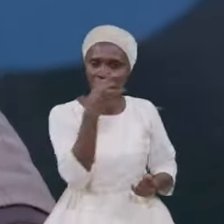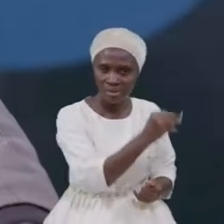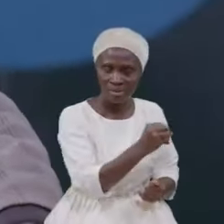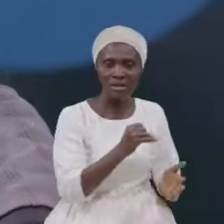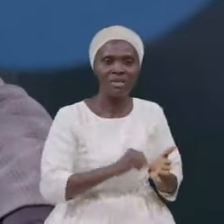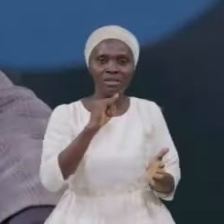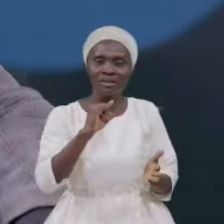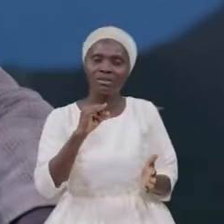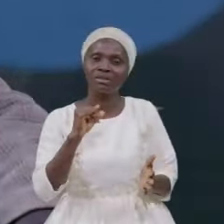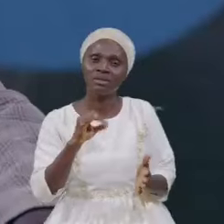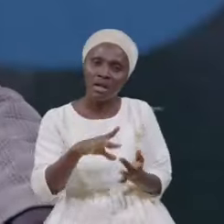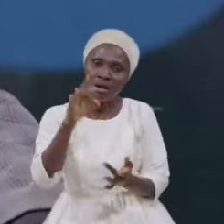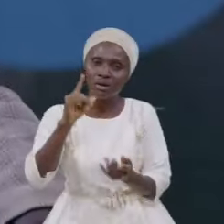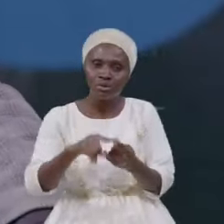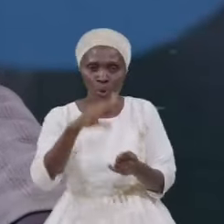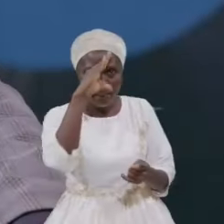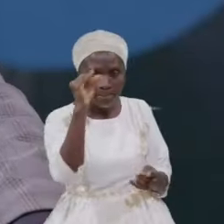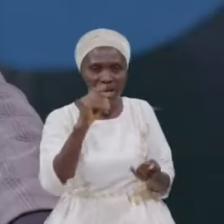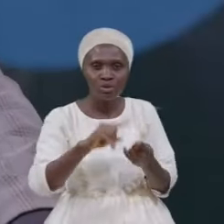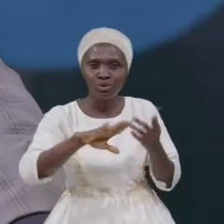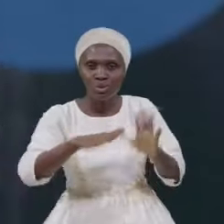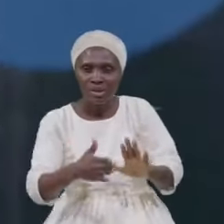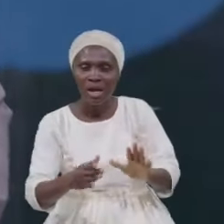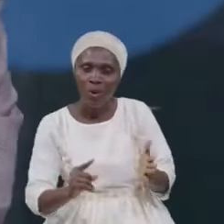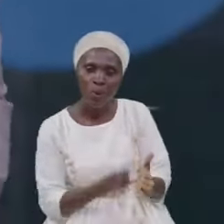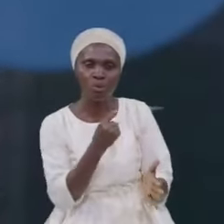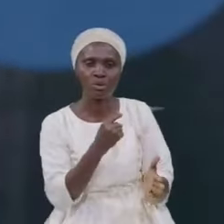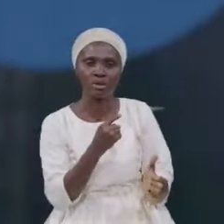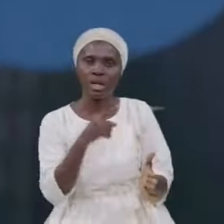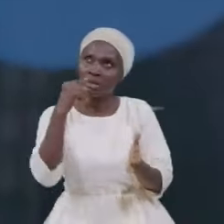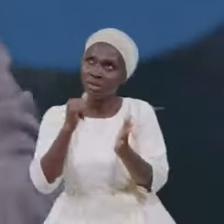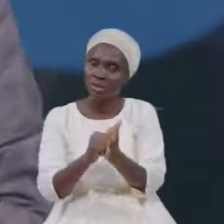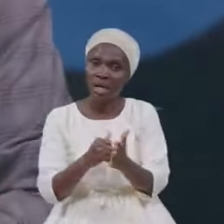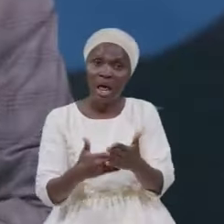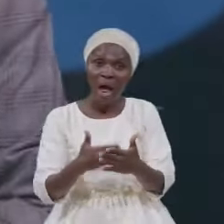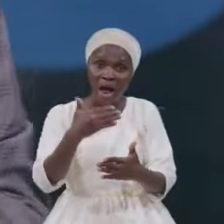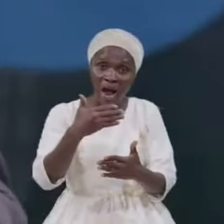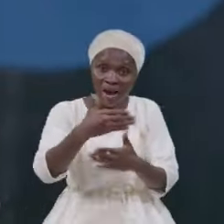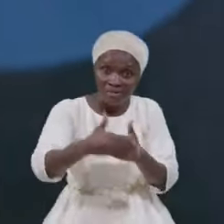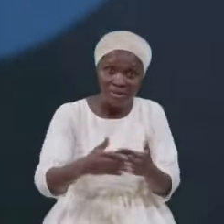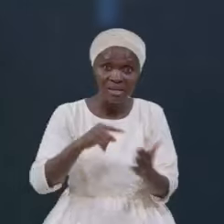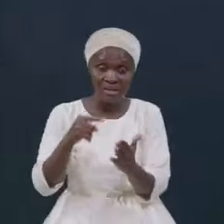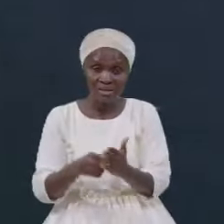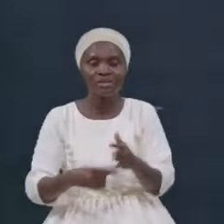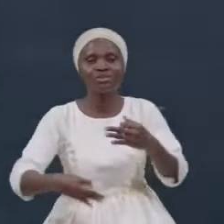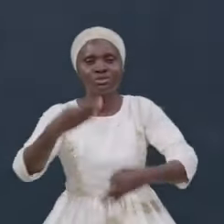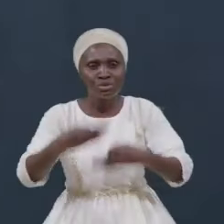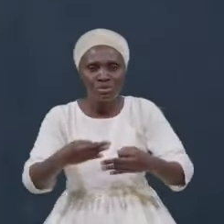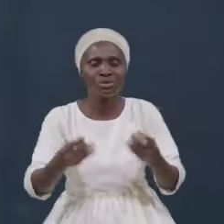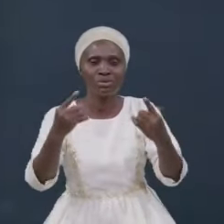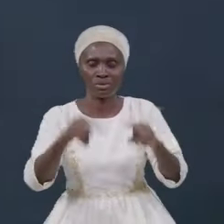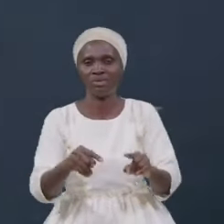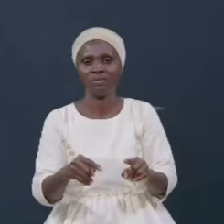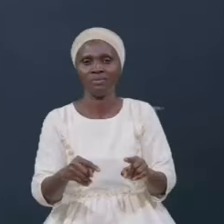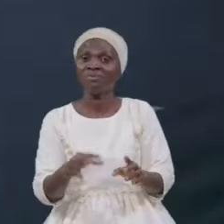after this, the judgment. And if we're not going to face that judgment, if we're going to have the